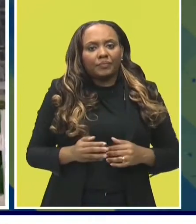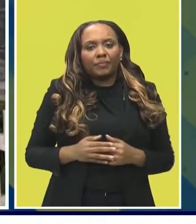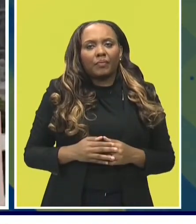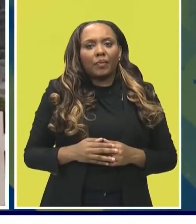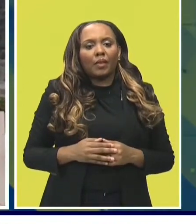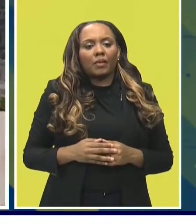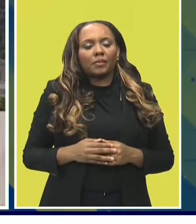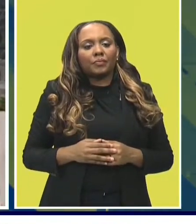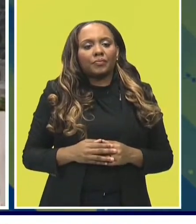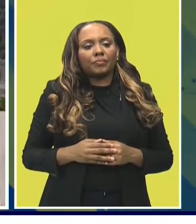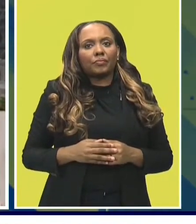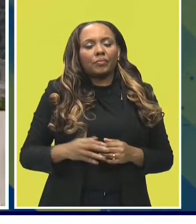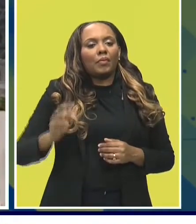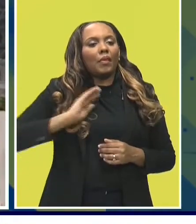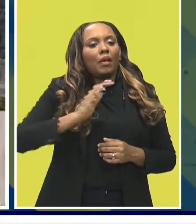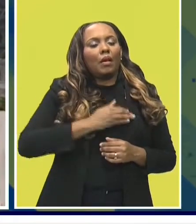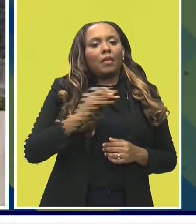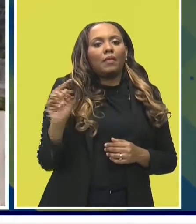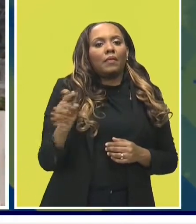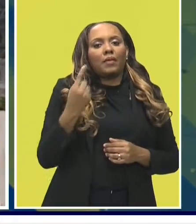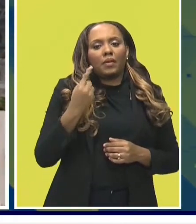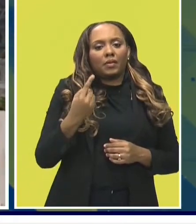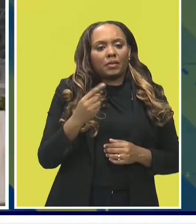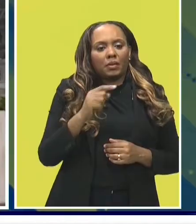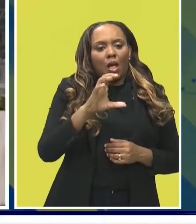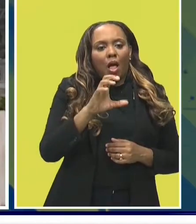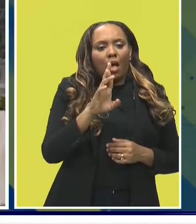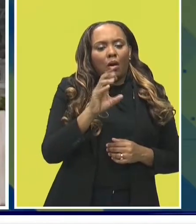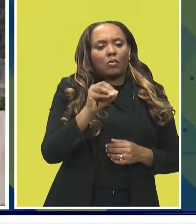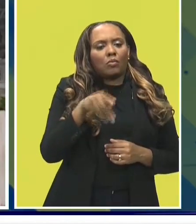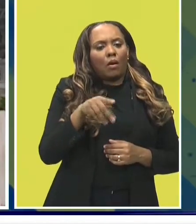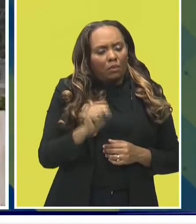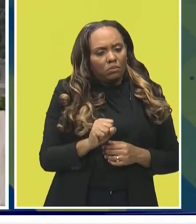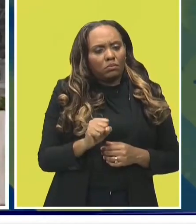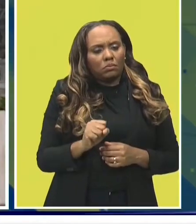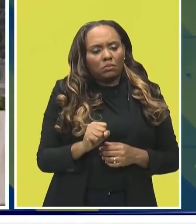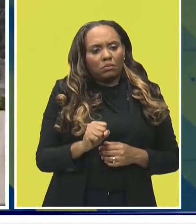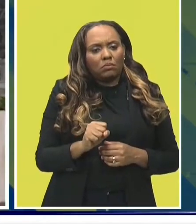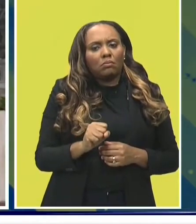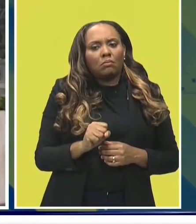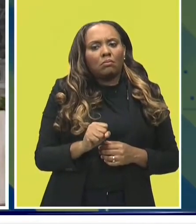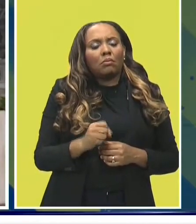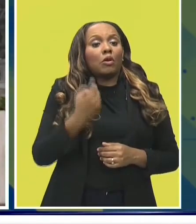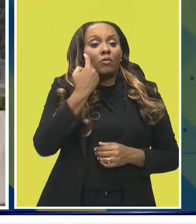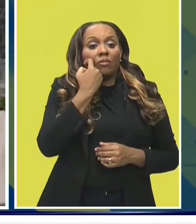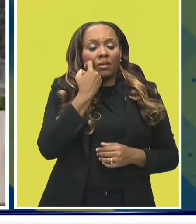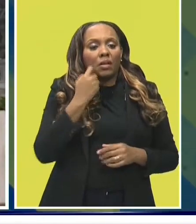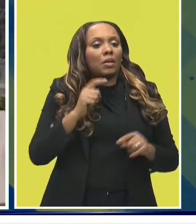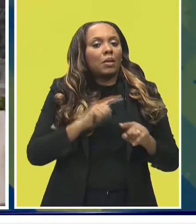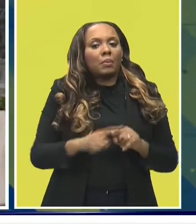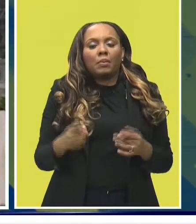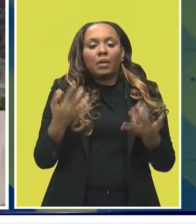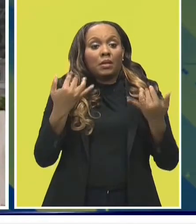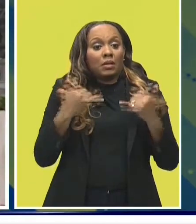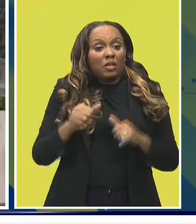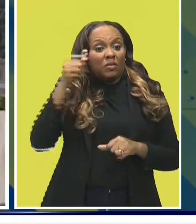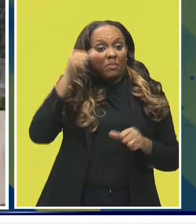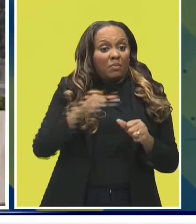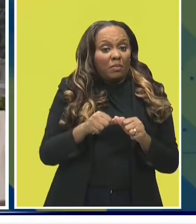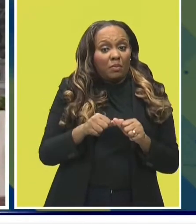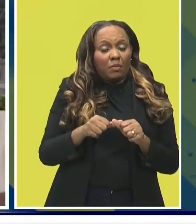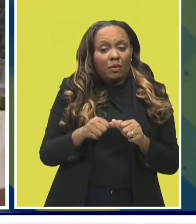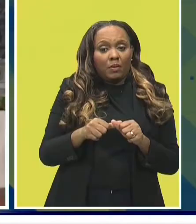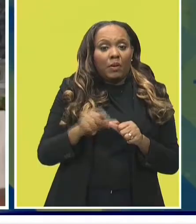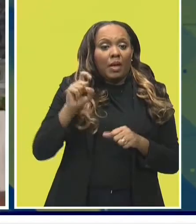crops from the drought period, and you will know that we are still on 2 hours of ration of water, and these are